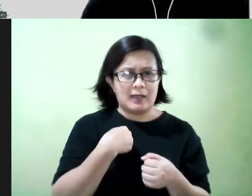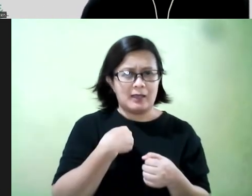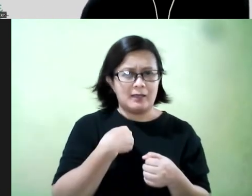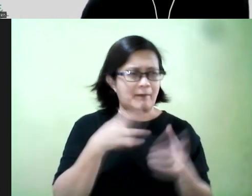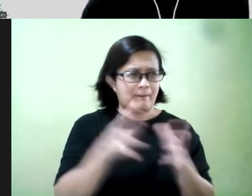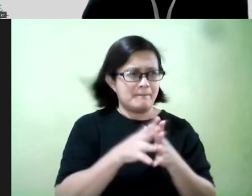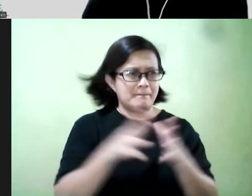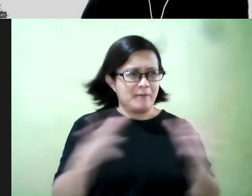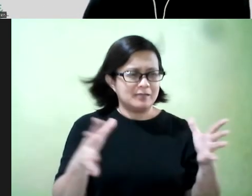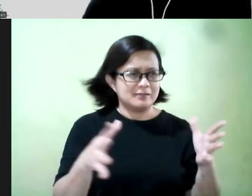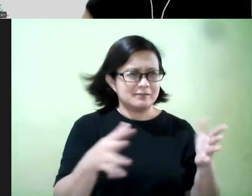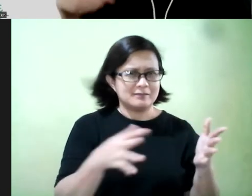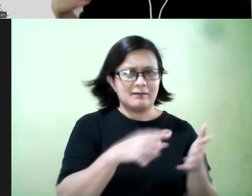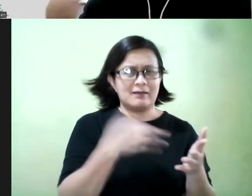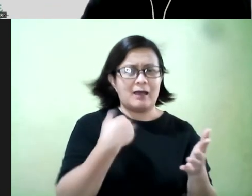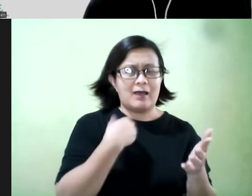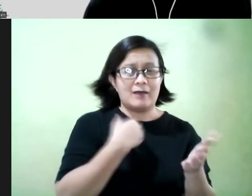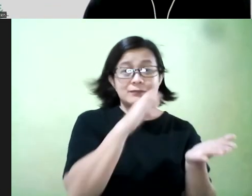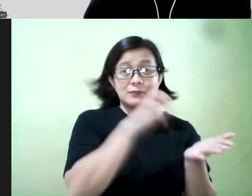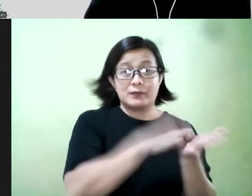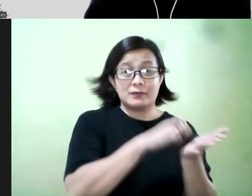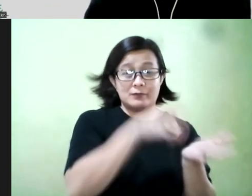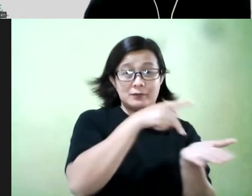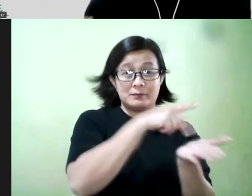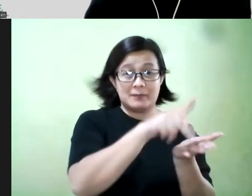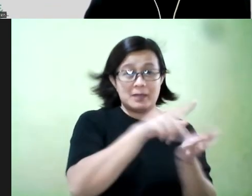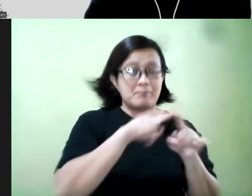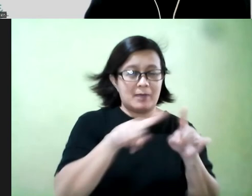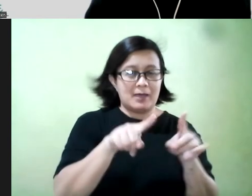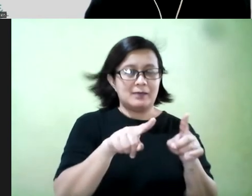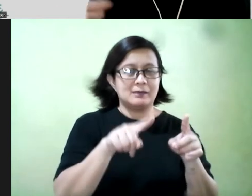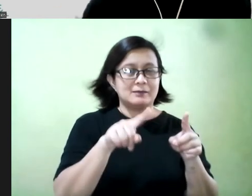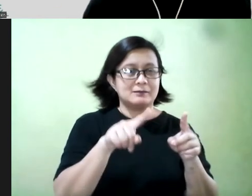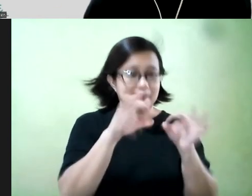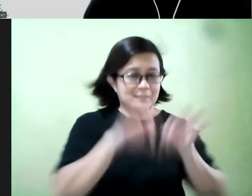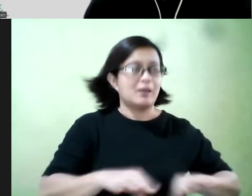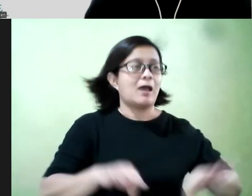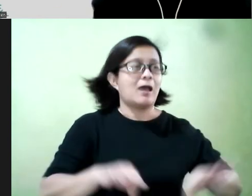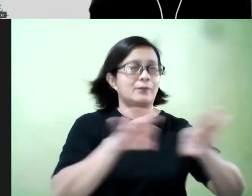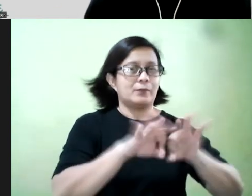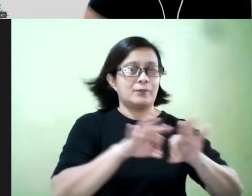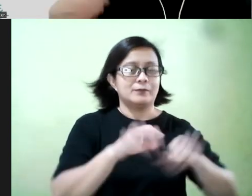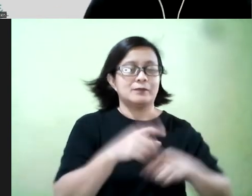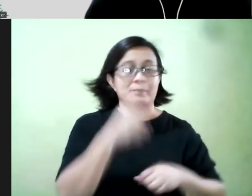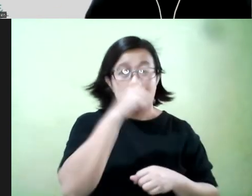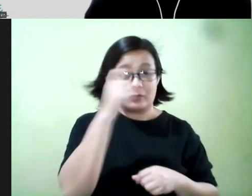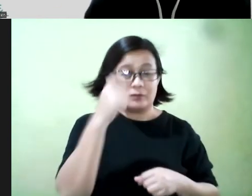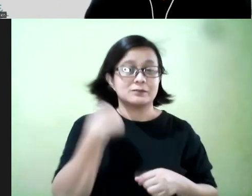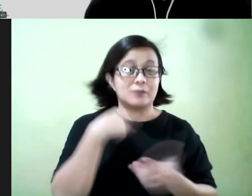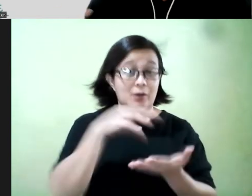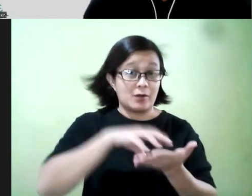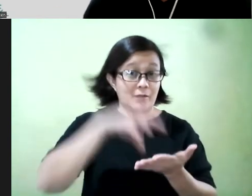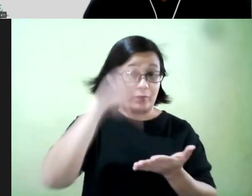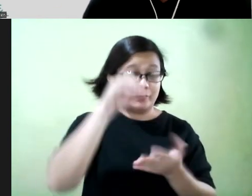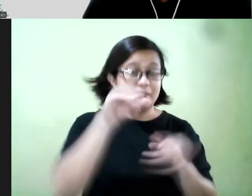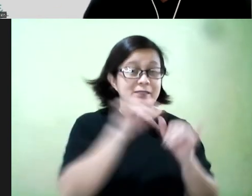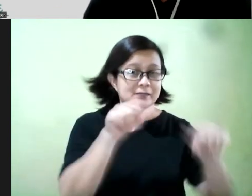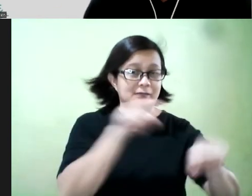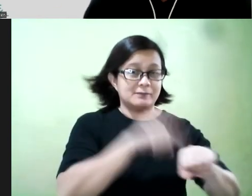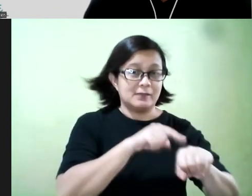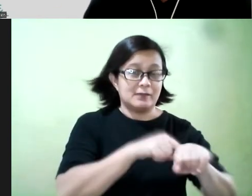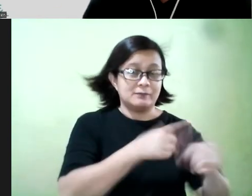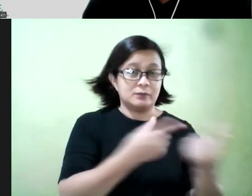but it's worth it. Kumbaga, that's what I can say. Kumbaga, learning while doing is very important. Kasi you will only know